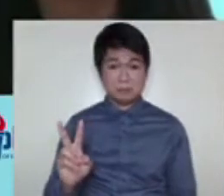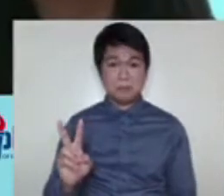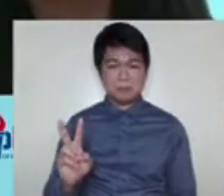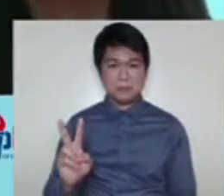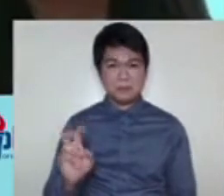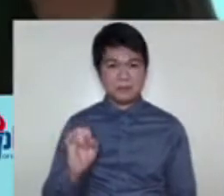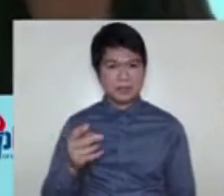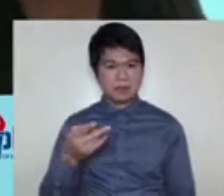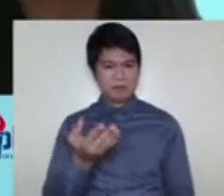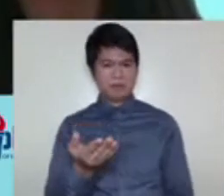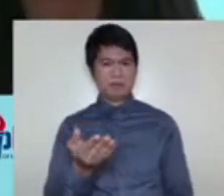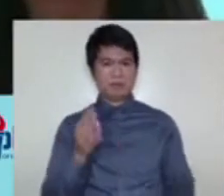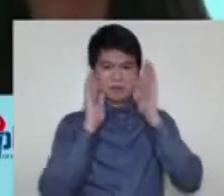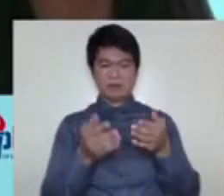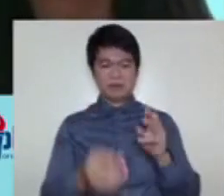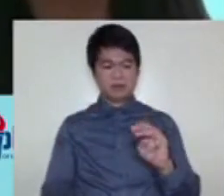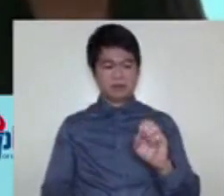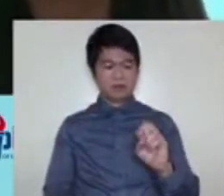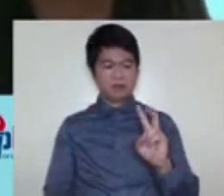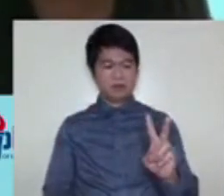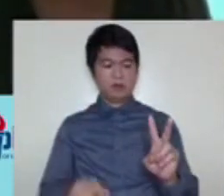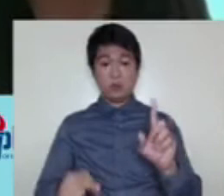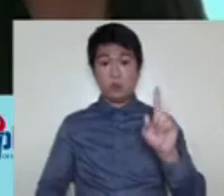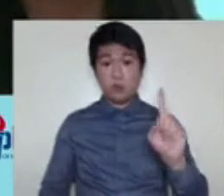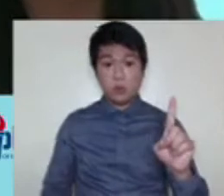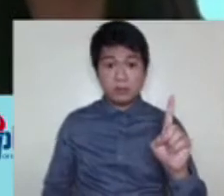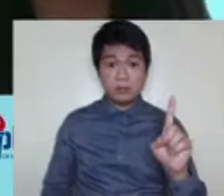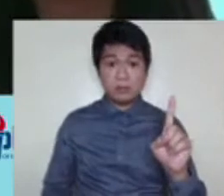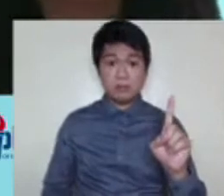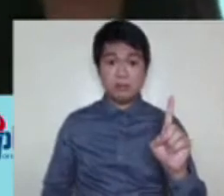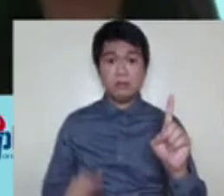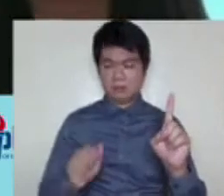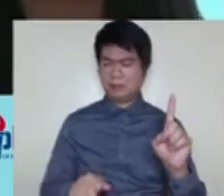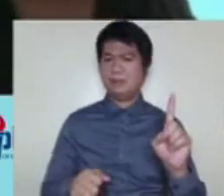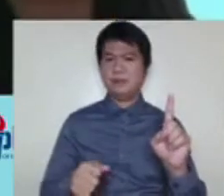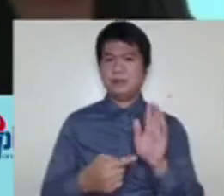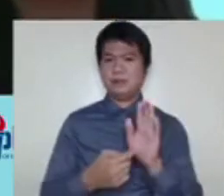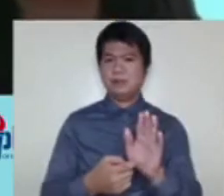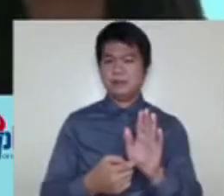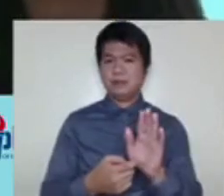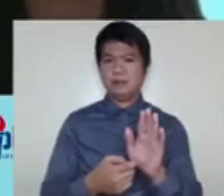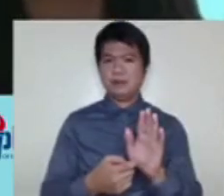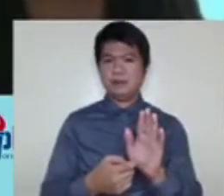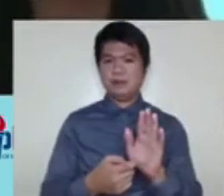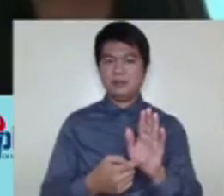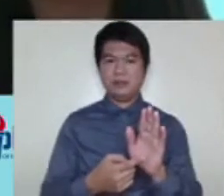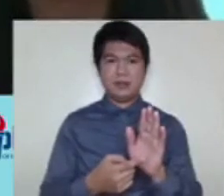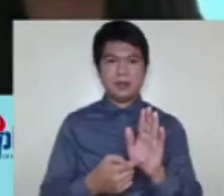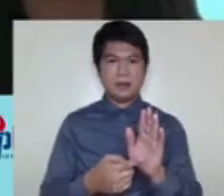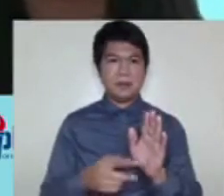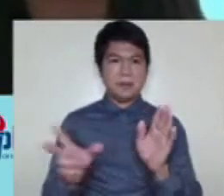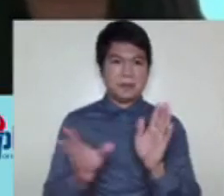to MOV1, if you are able to provide minutes of LAC session or professional meeting to discuss the Code